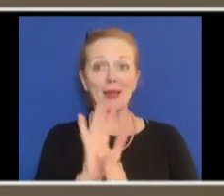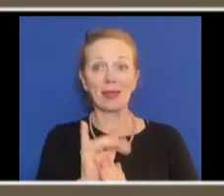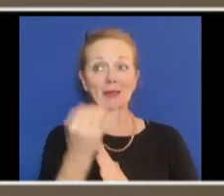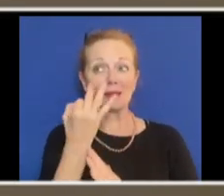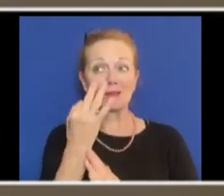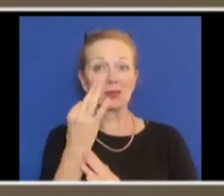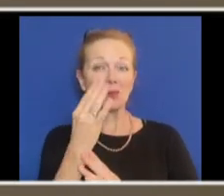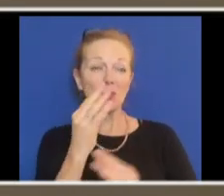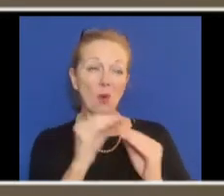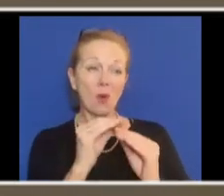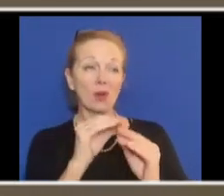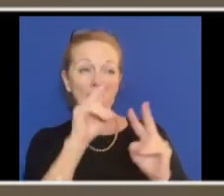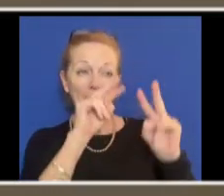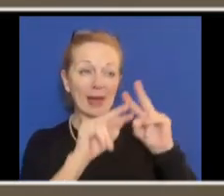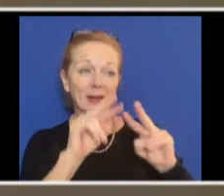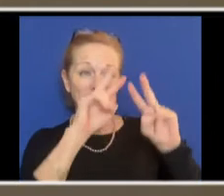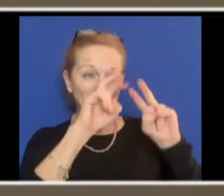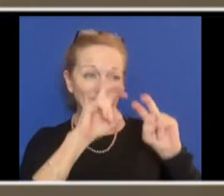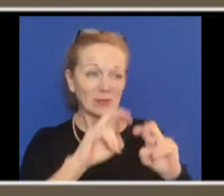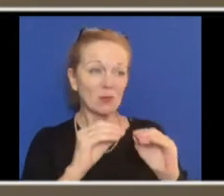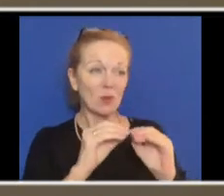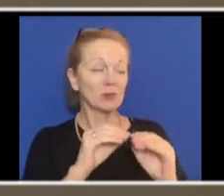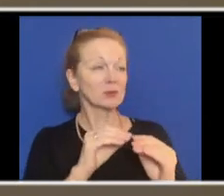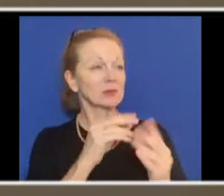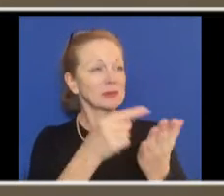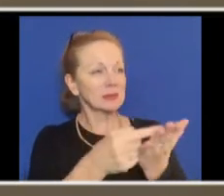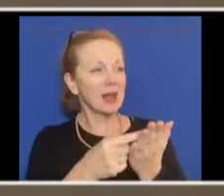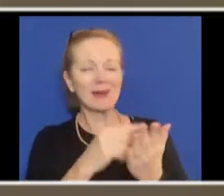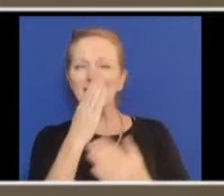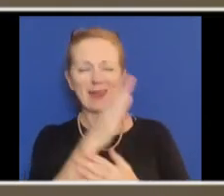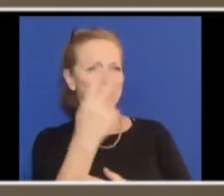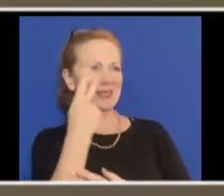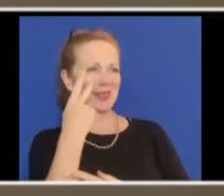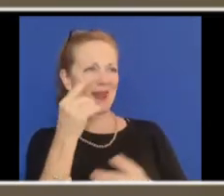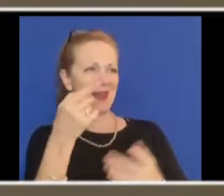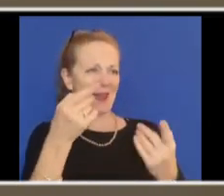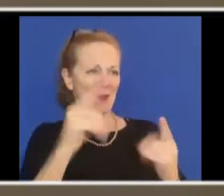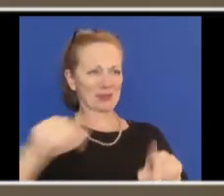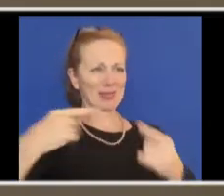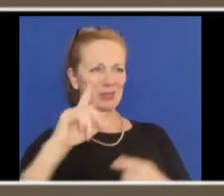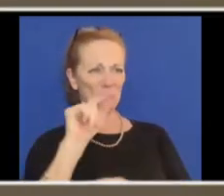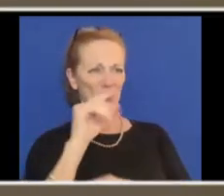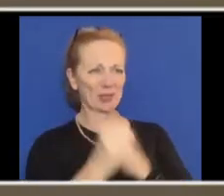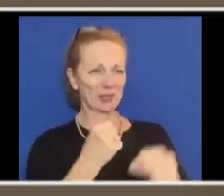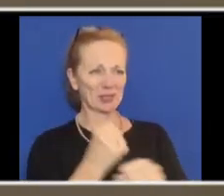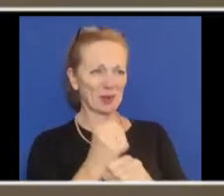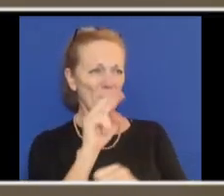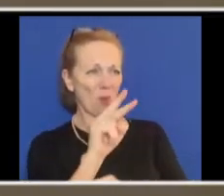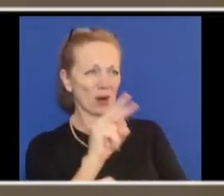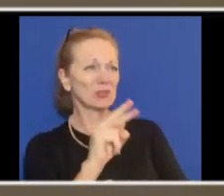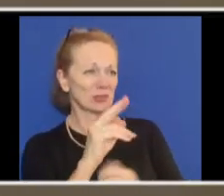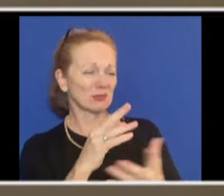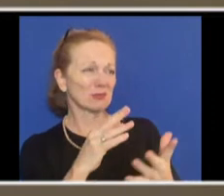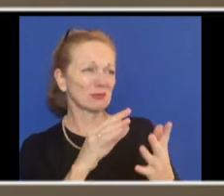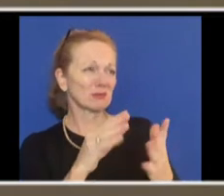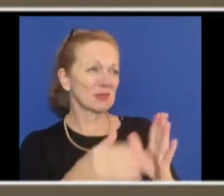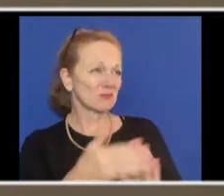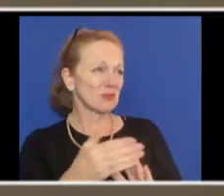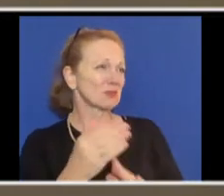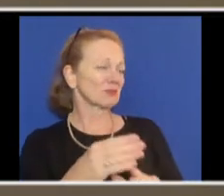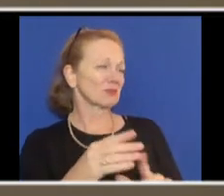gets looked into and addressed because I've I've never seen something like that in the 20 years I've been watching this body operate and then finally